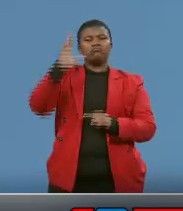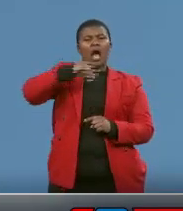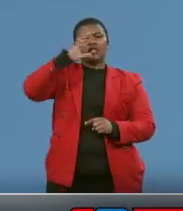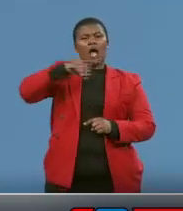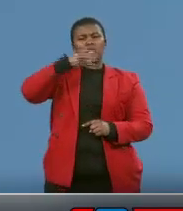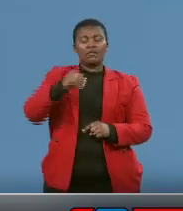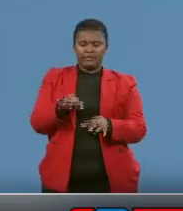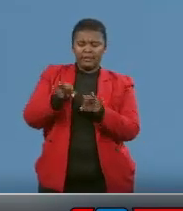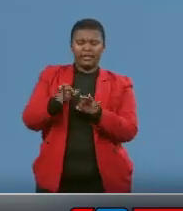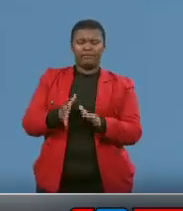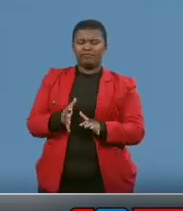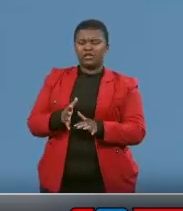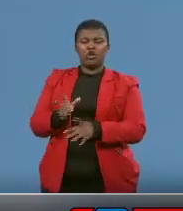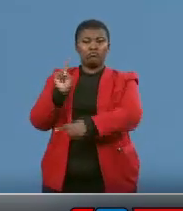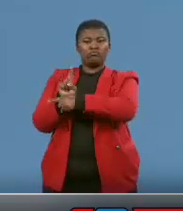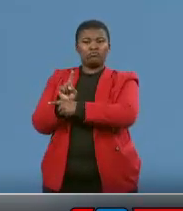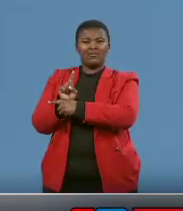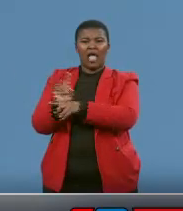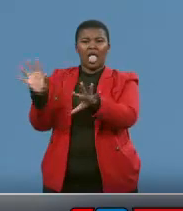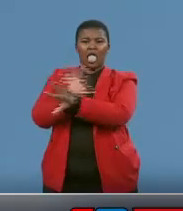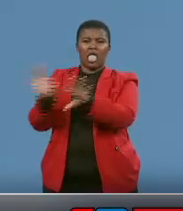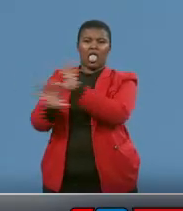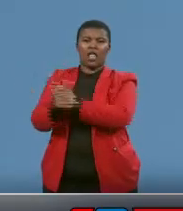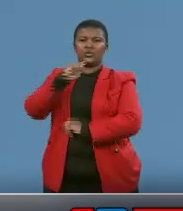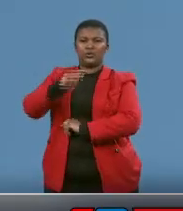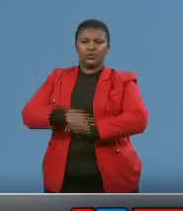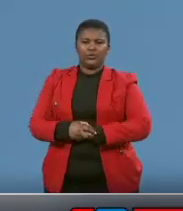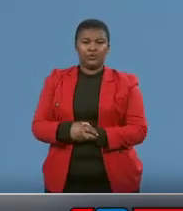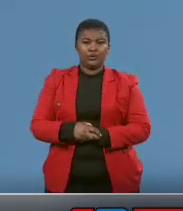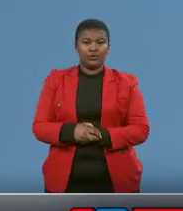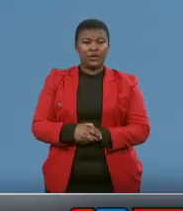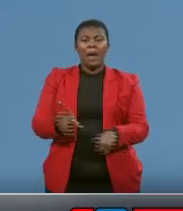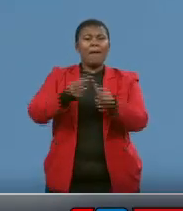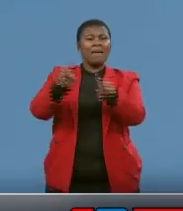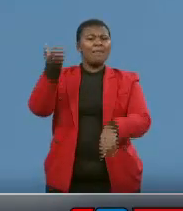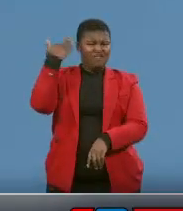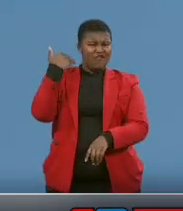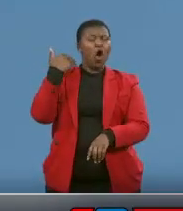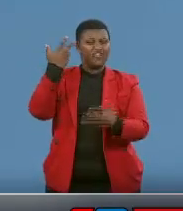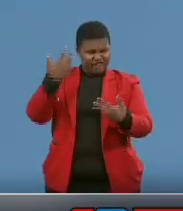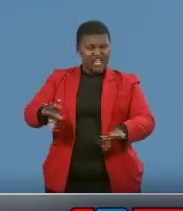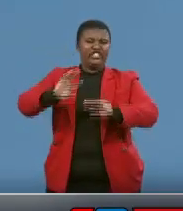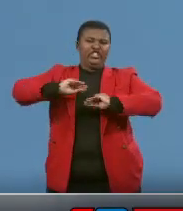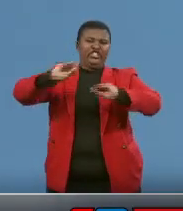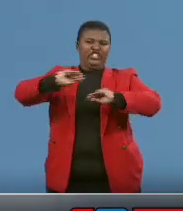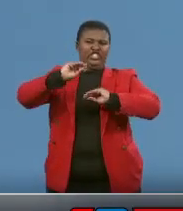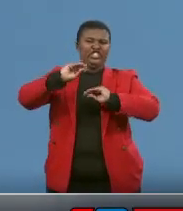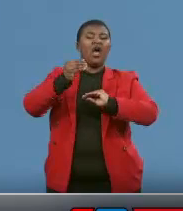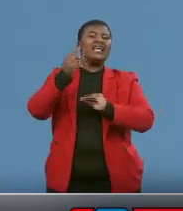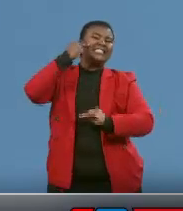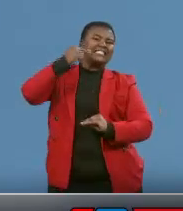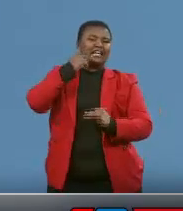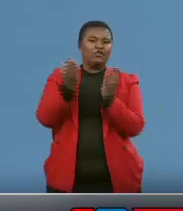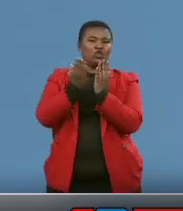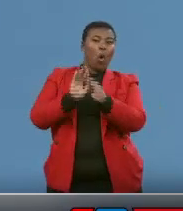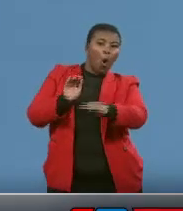was standing there was saying gibberish. And he's a former teacher at his deaf school for over 20 years. So